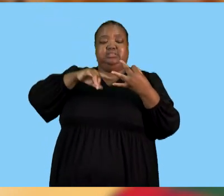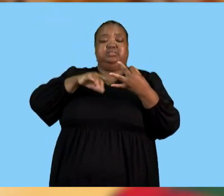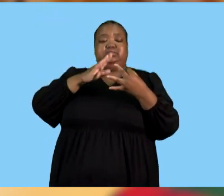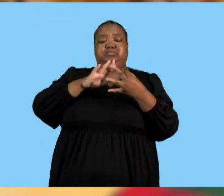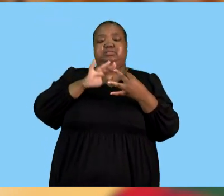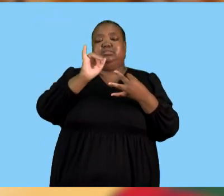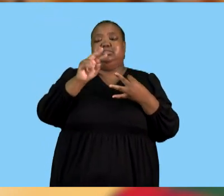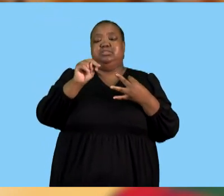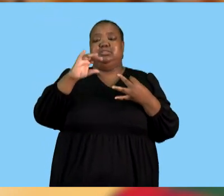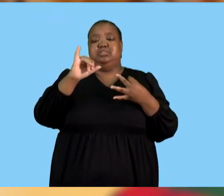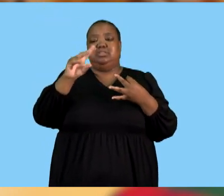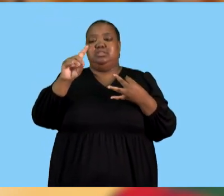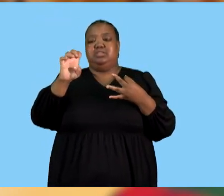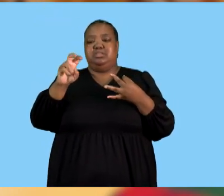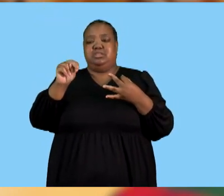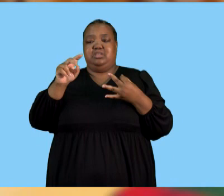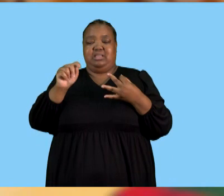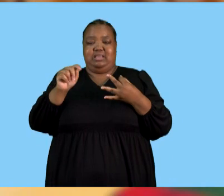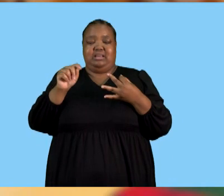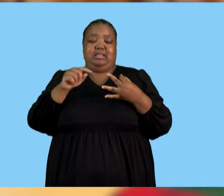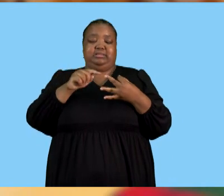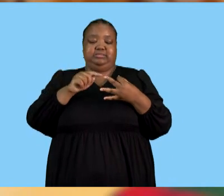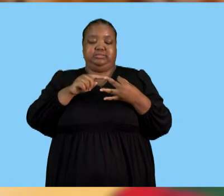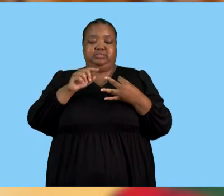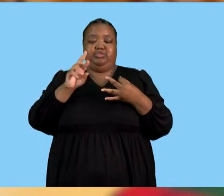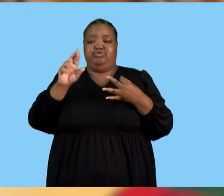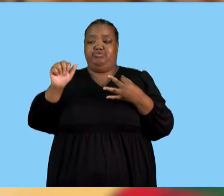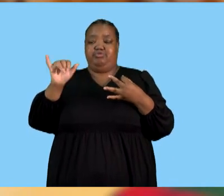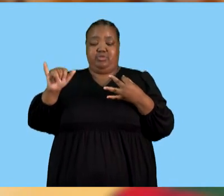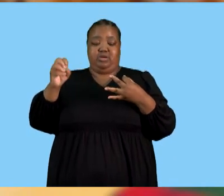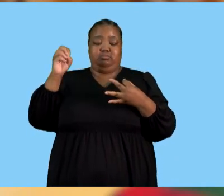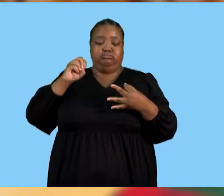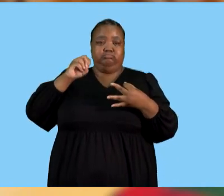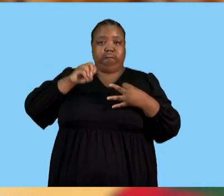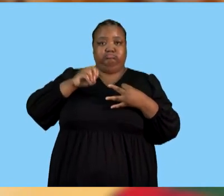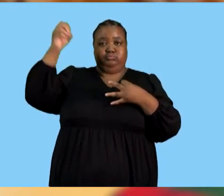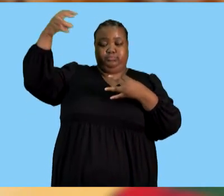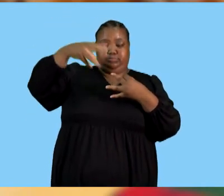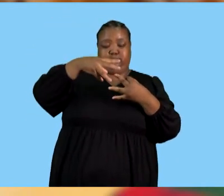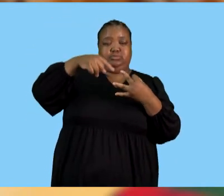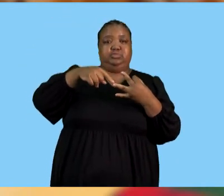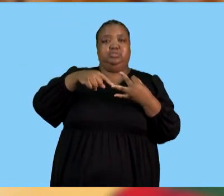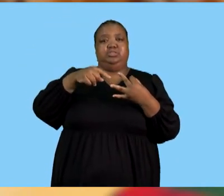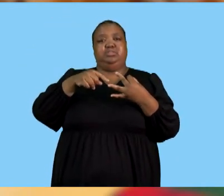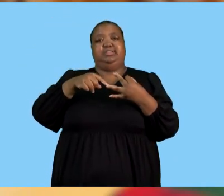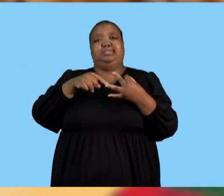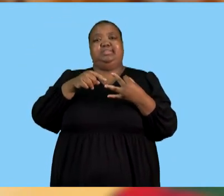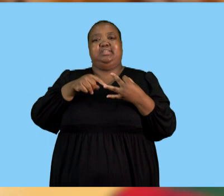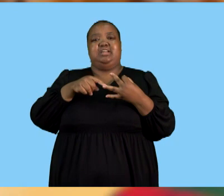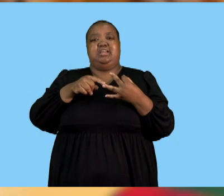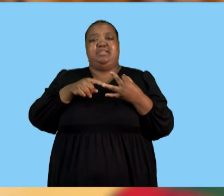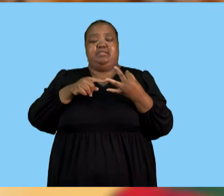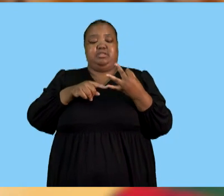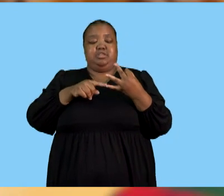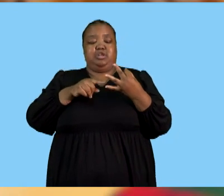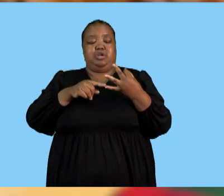from the source. We talked about the reflected ray, the one that is bouncing off the surface onto the observer. And then now this imaginary line